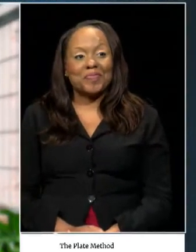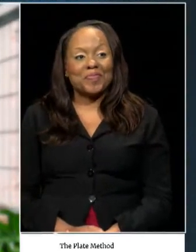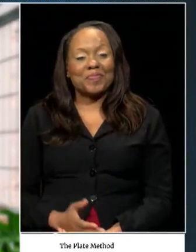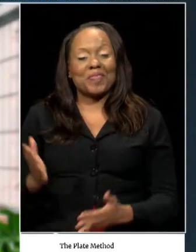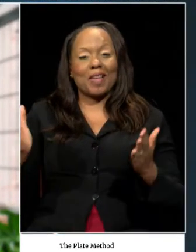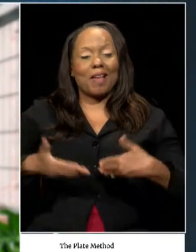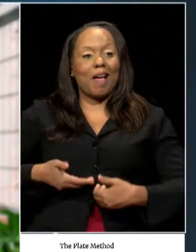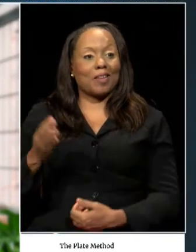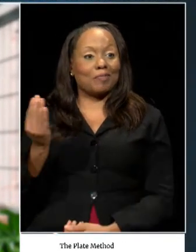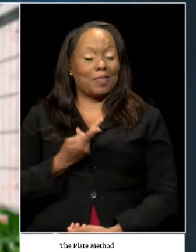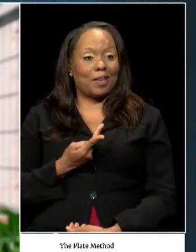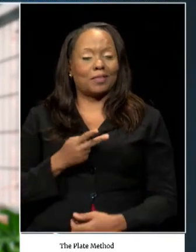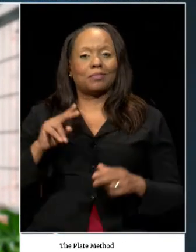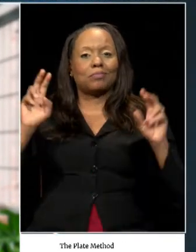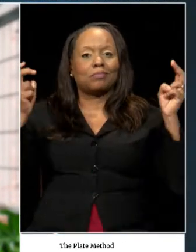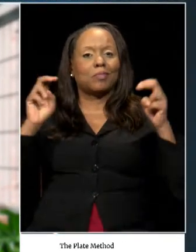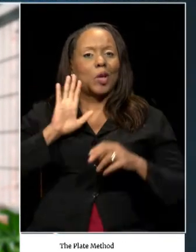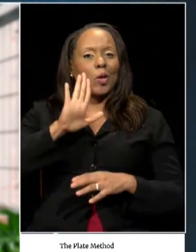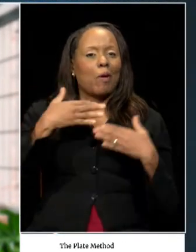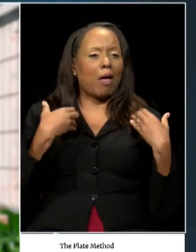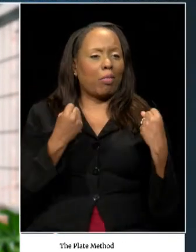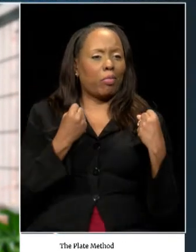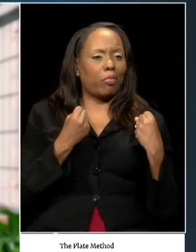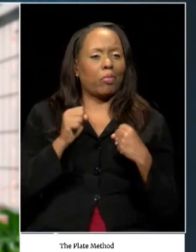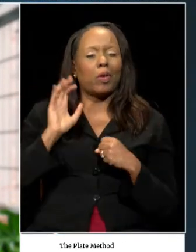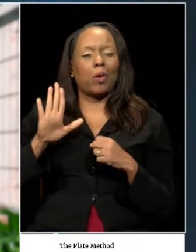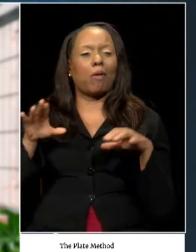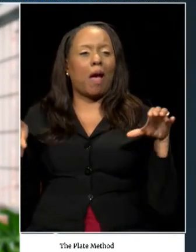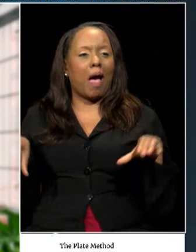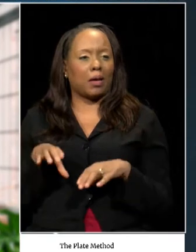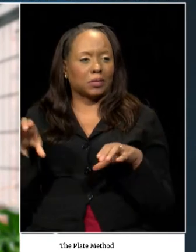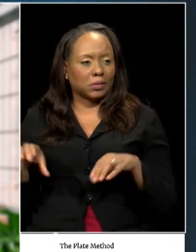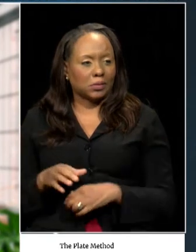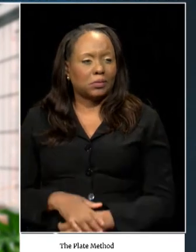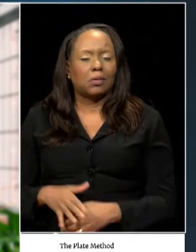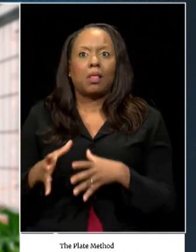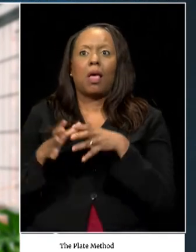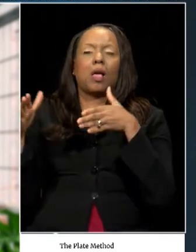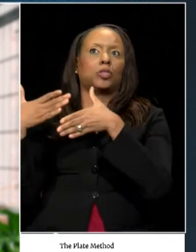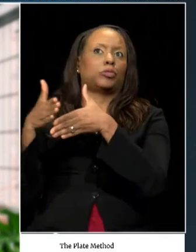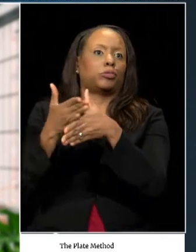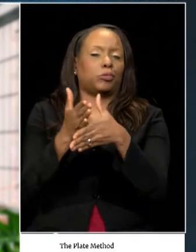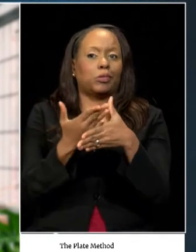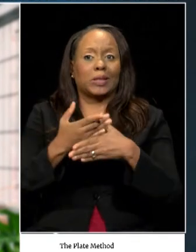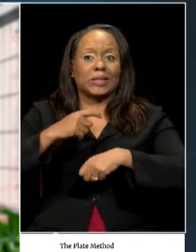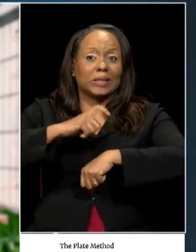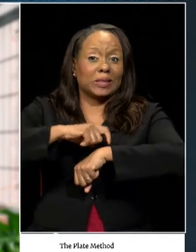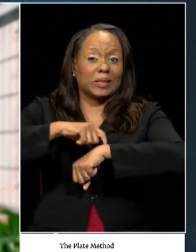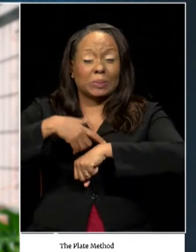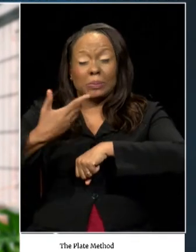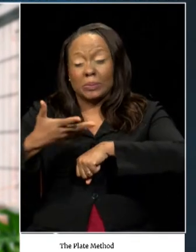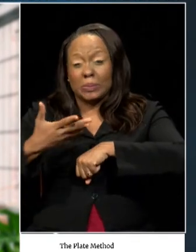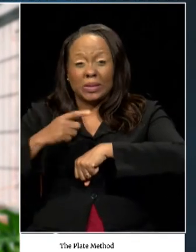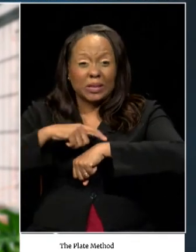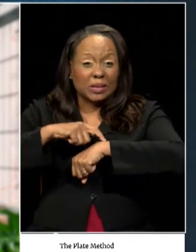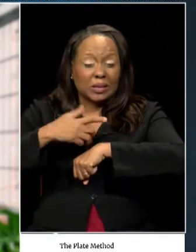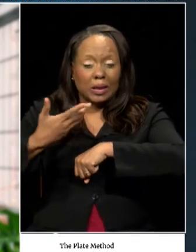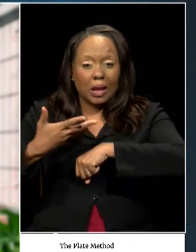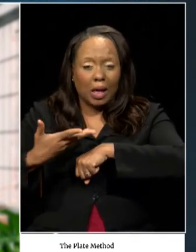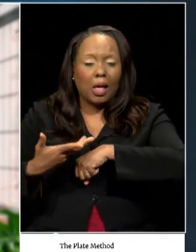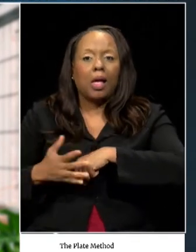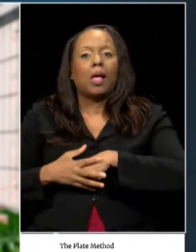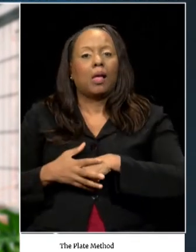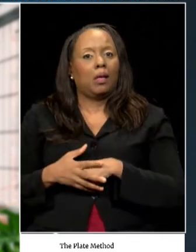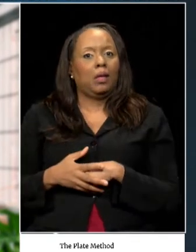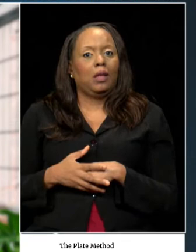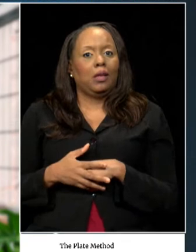Welcome back to Your Health, Your Action. So much to share. The question is always, do we have enough time? But we encourage you to join